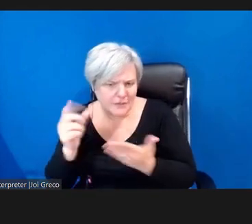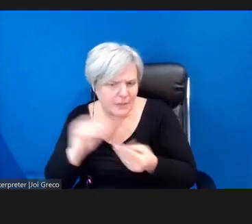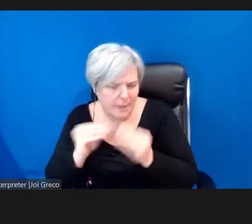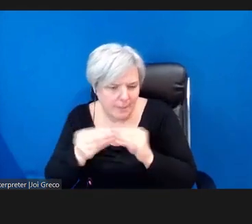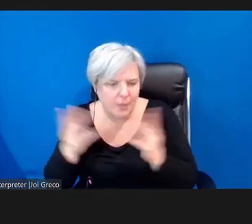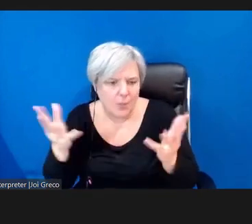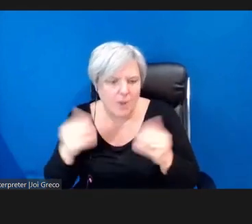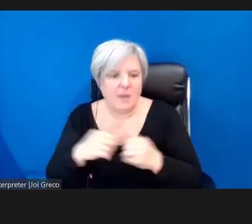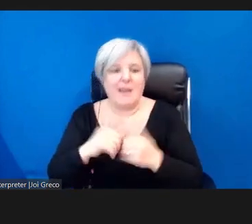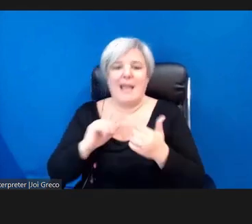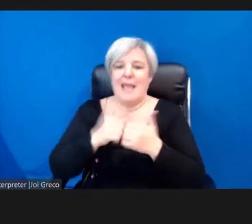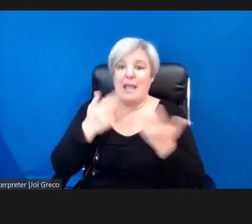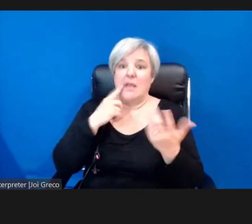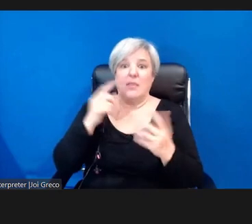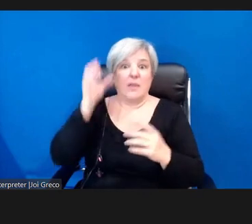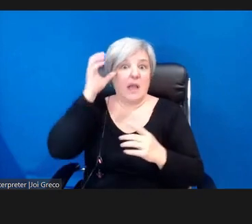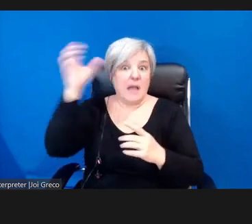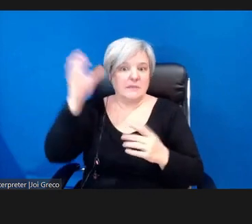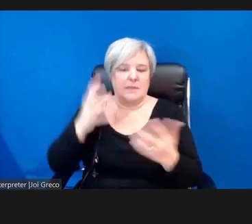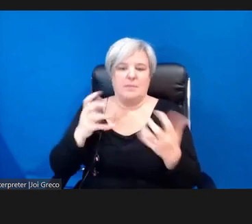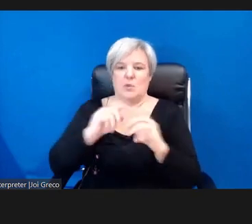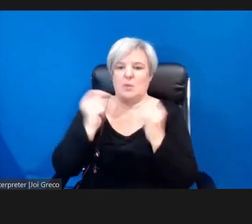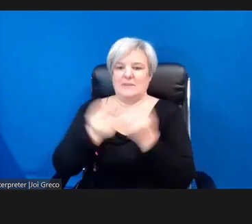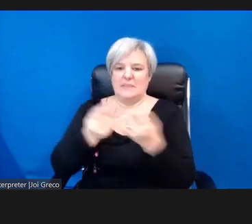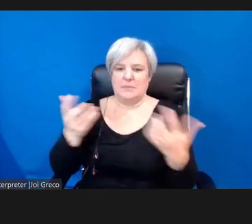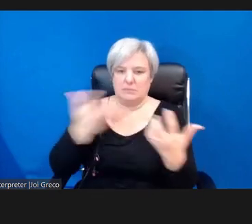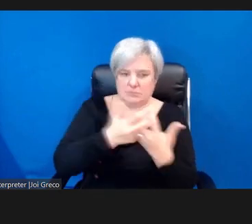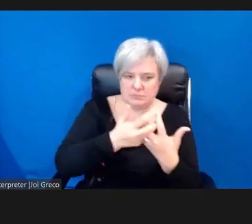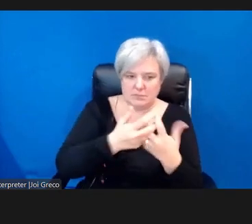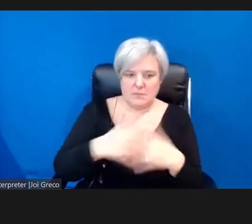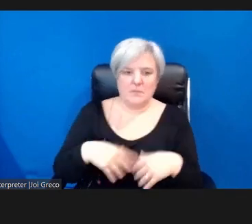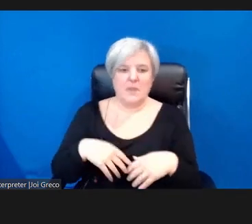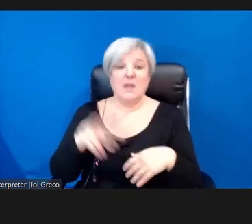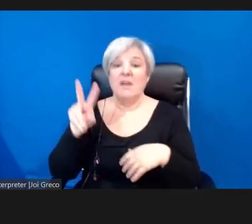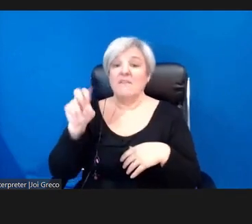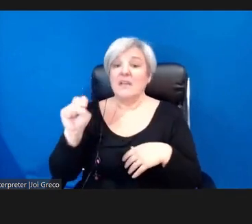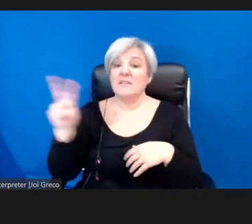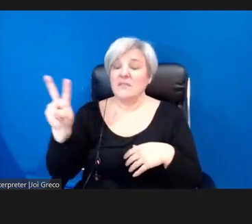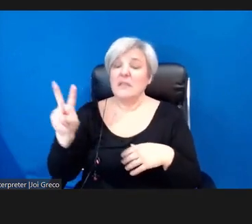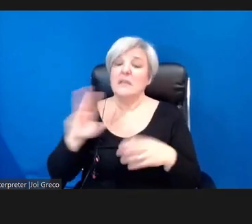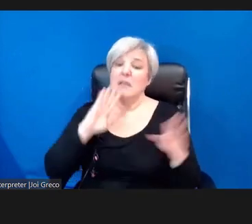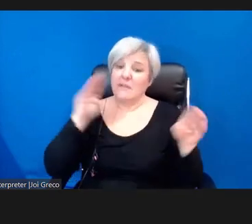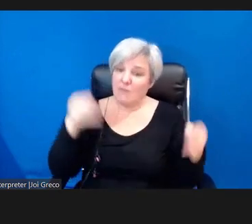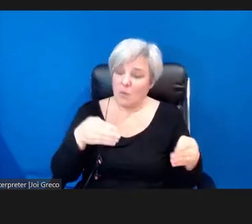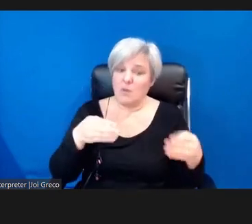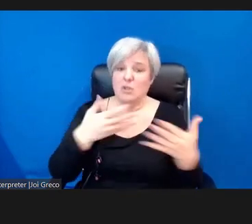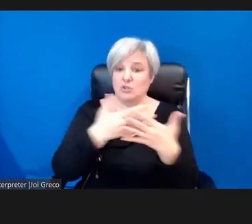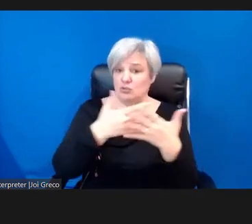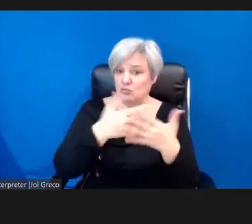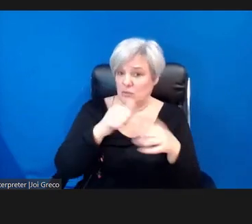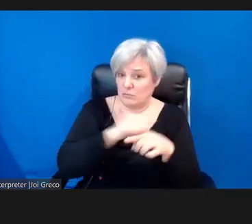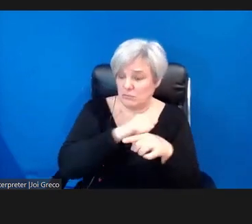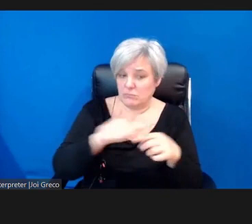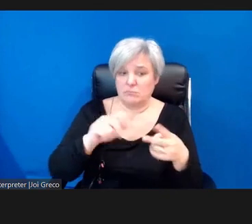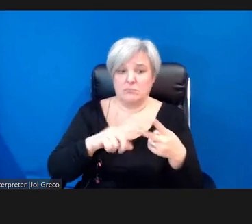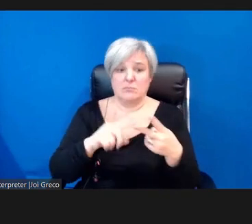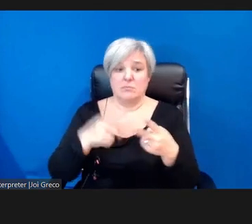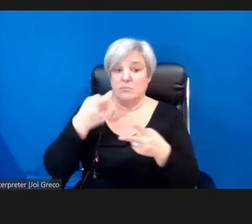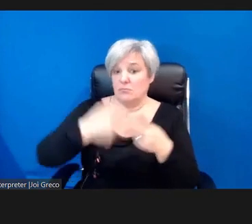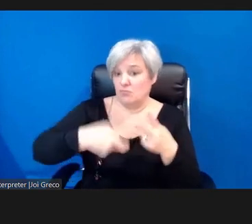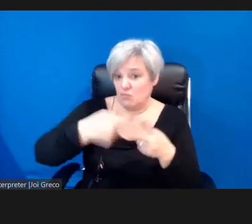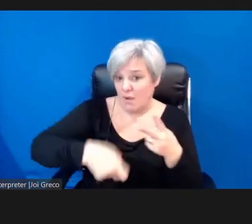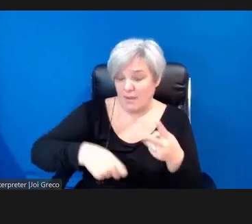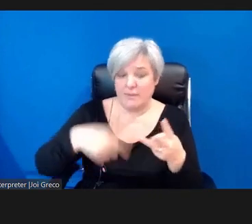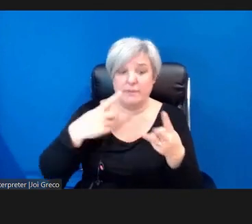team can meet. The Virtual Site Visit Program can address screening practices, screening rates, messaging